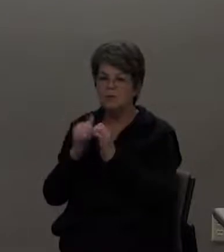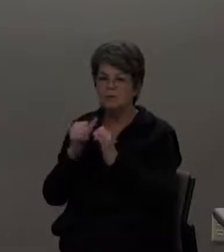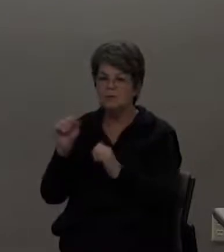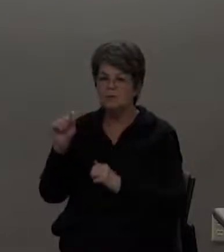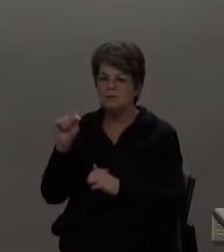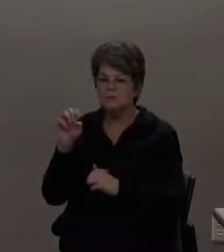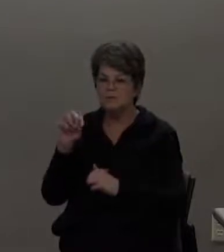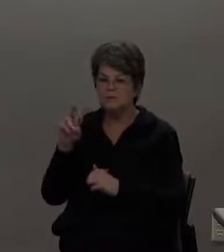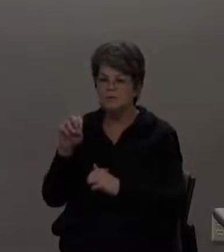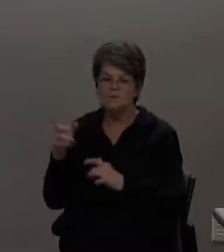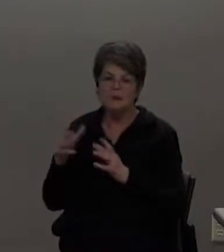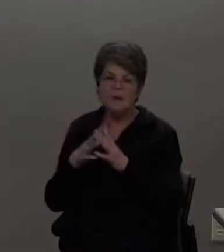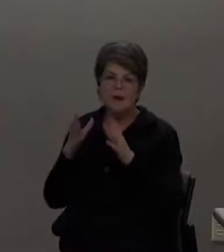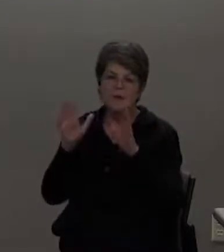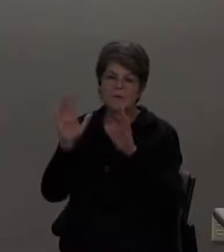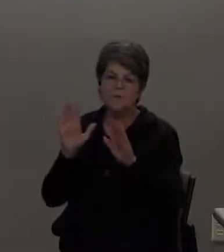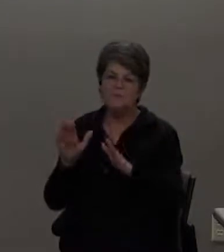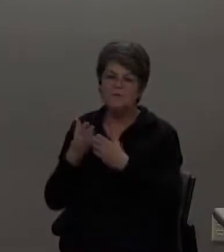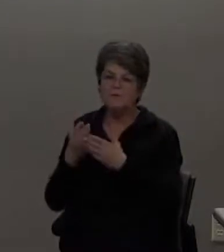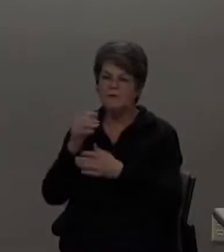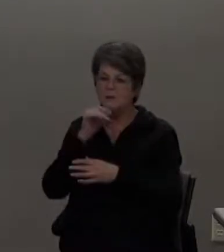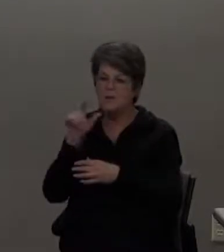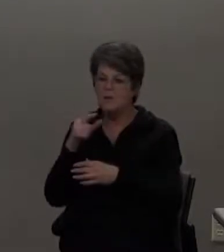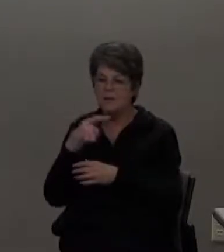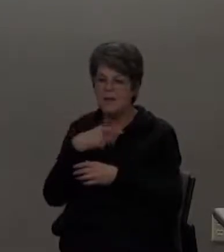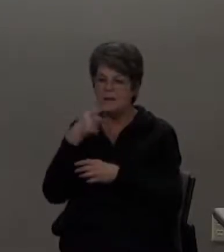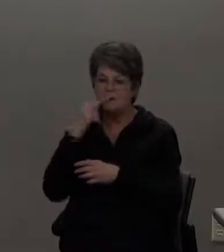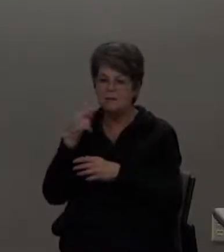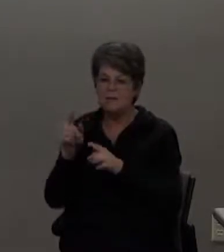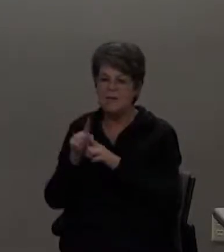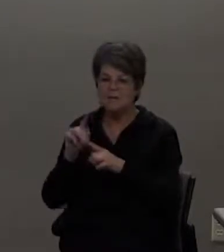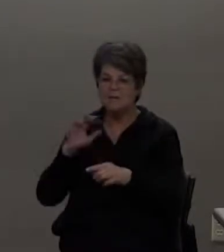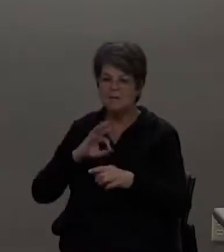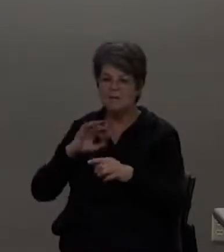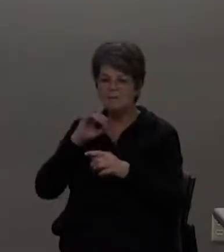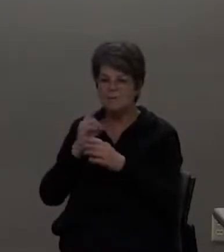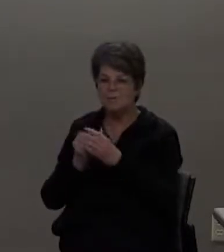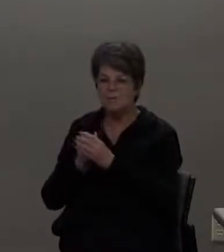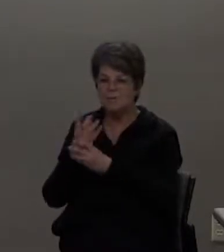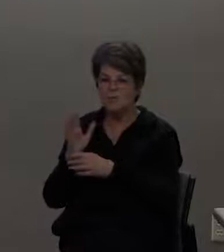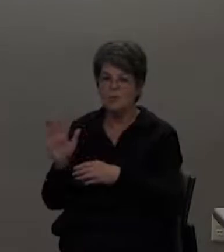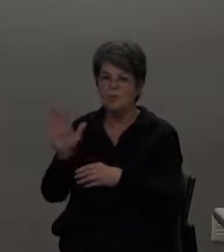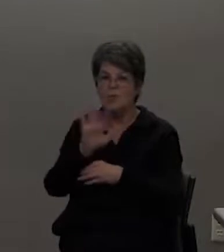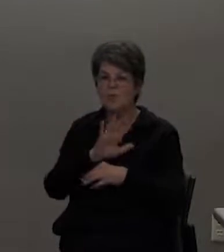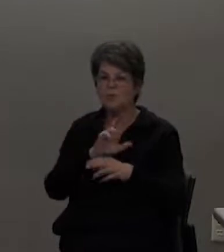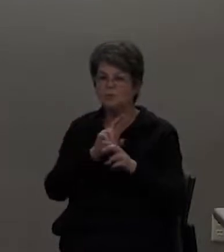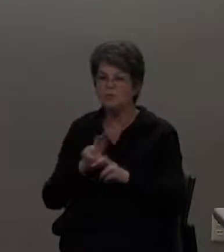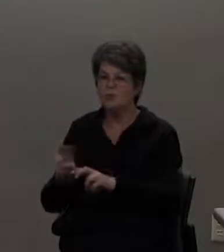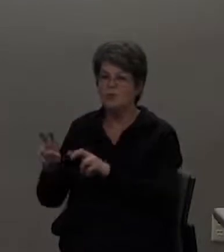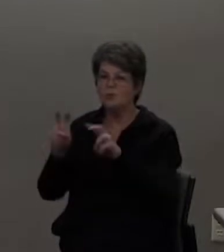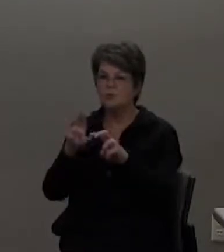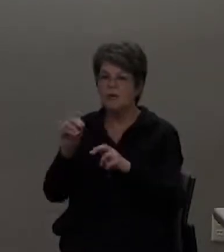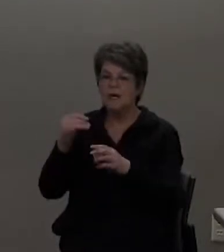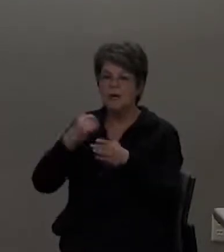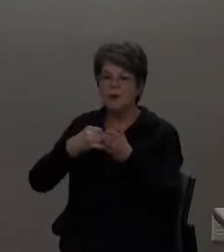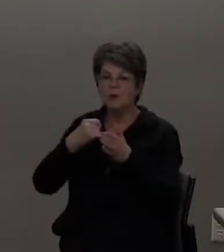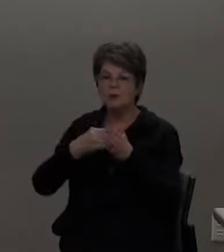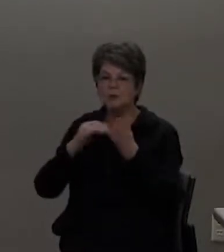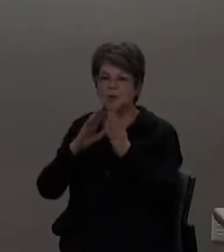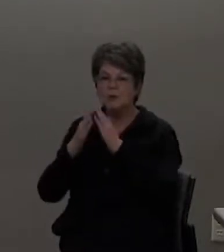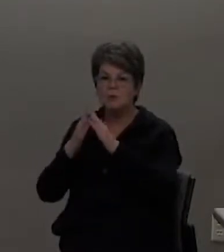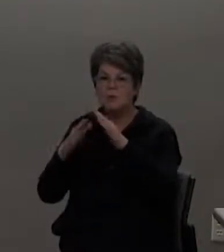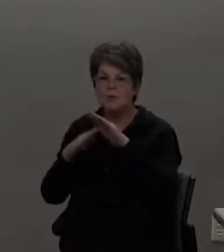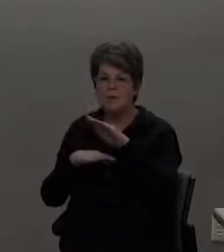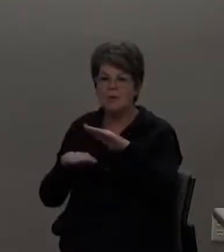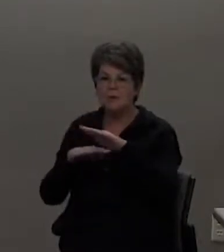Steve, there are a lot of wonderful things that not only do I see as benefits for growing your tourism and your arts community base,